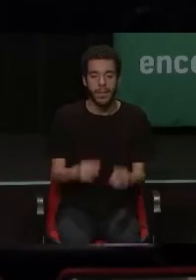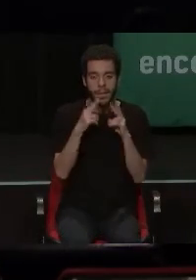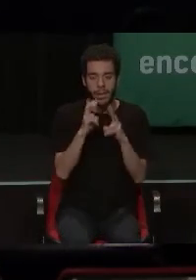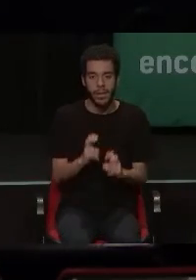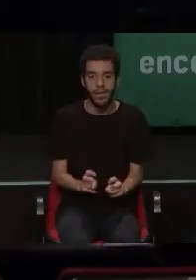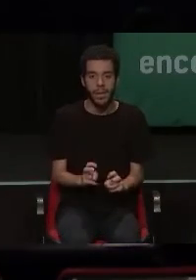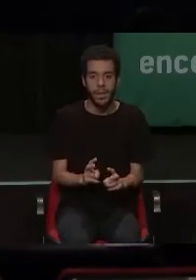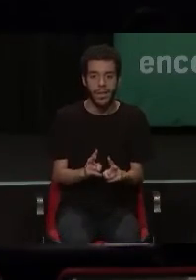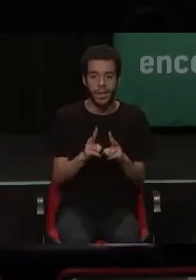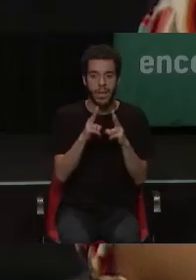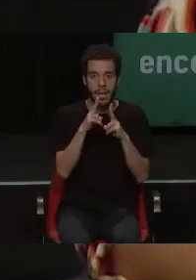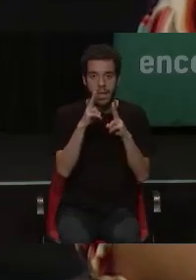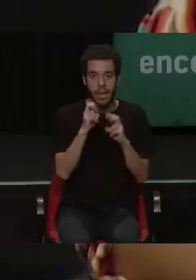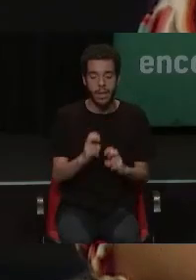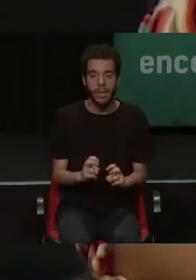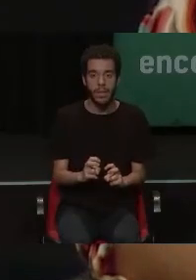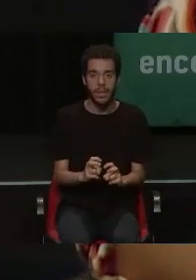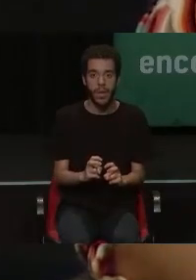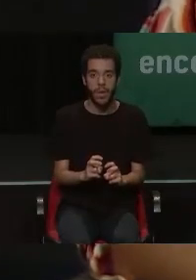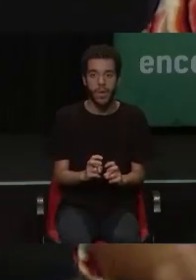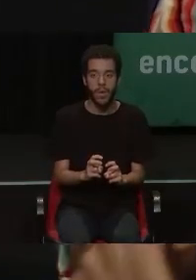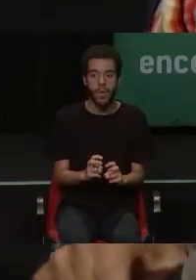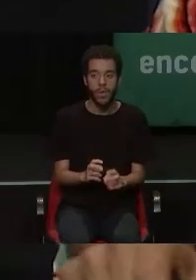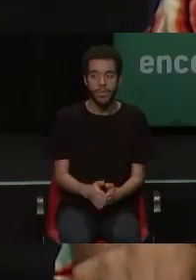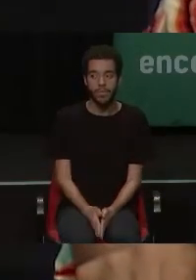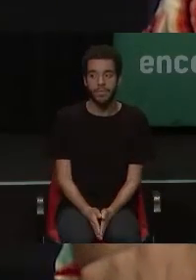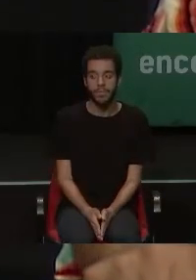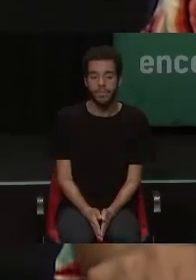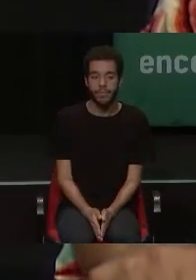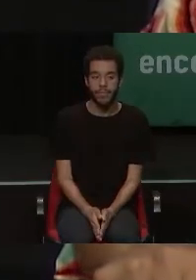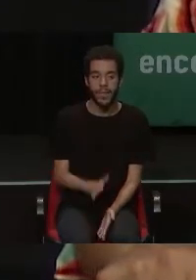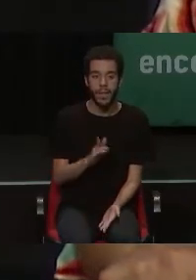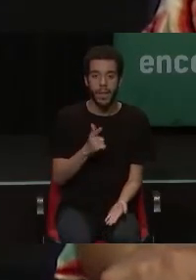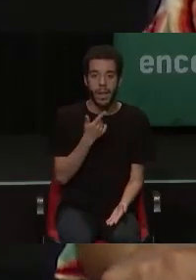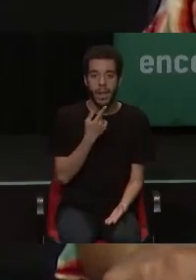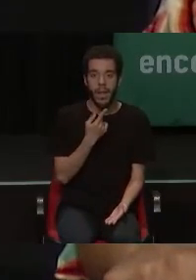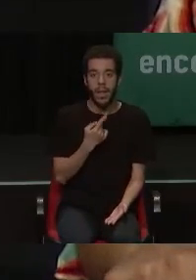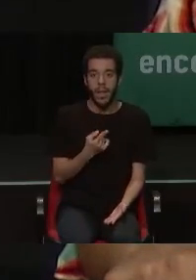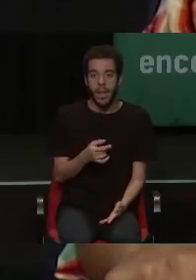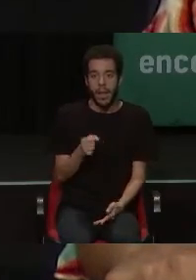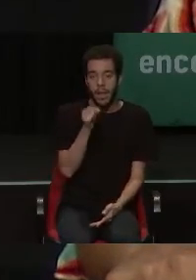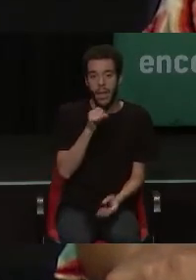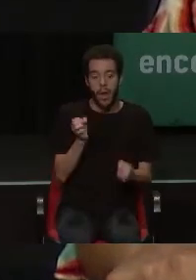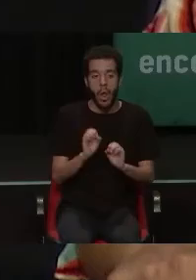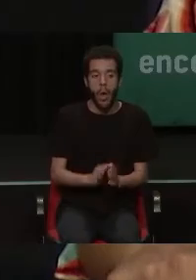The study at the consortium, we did several cohorts.